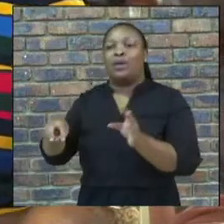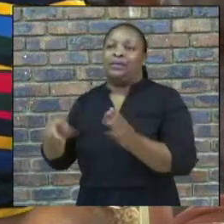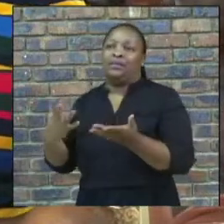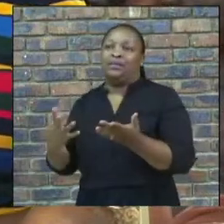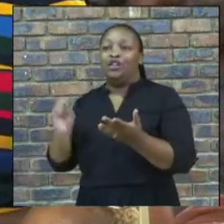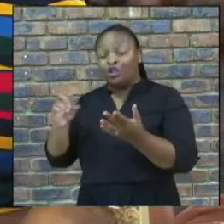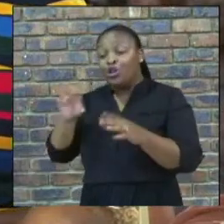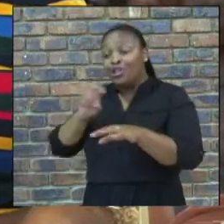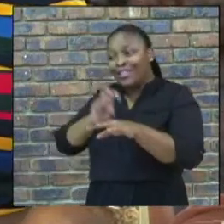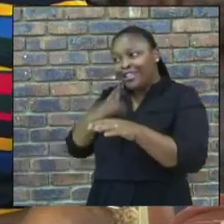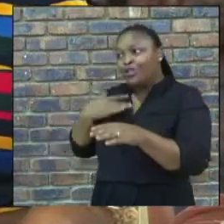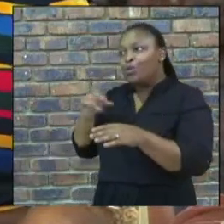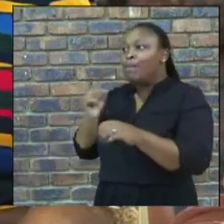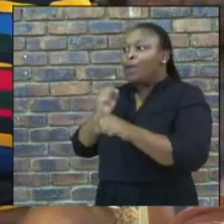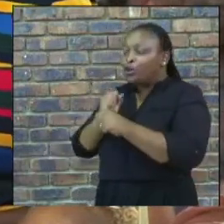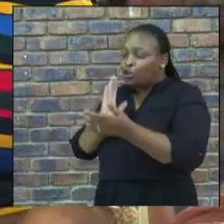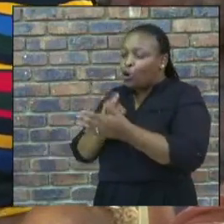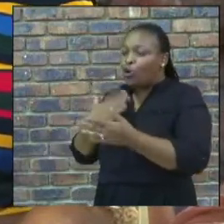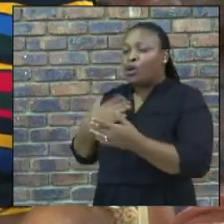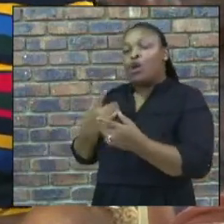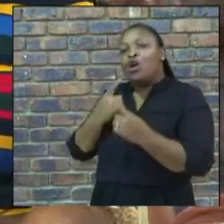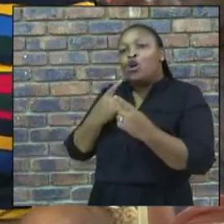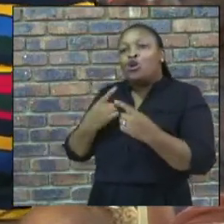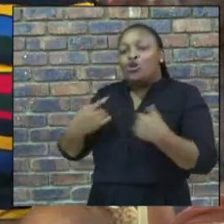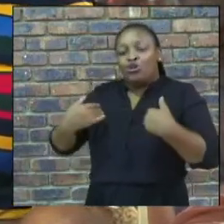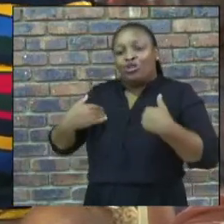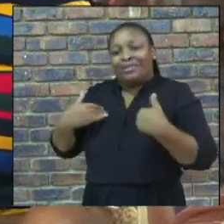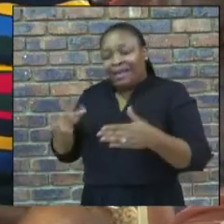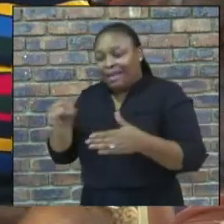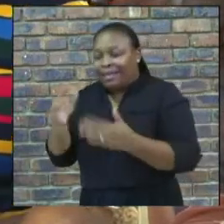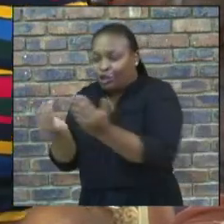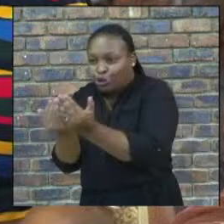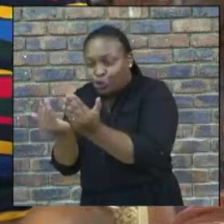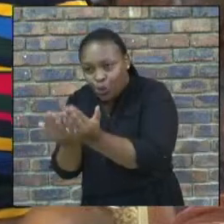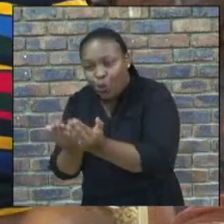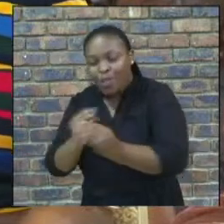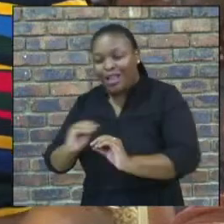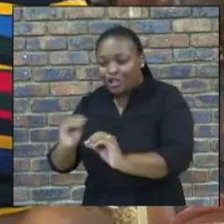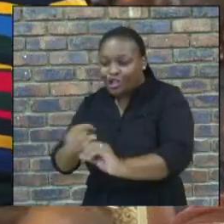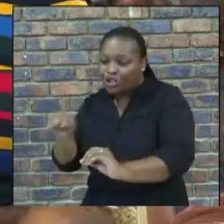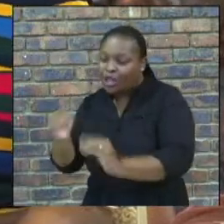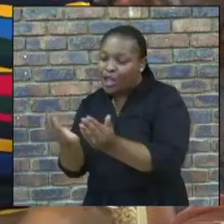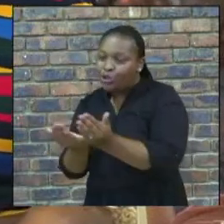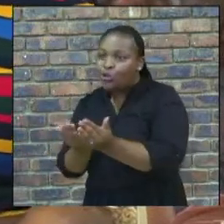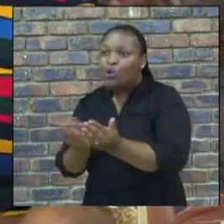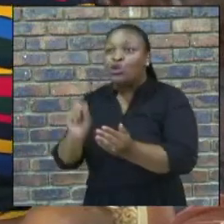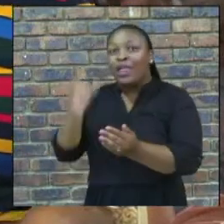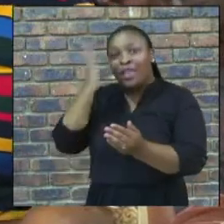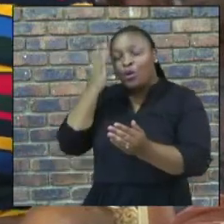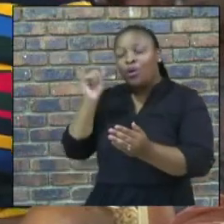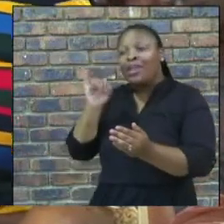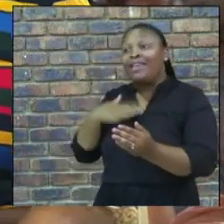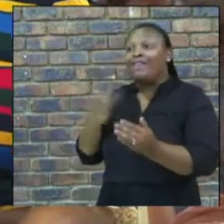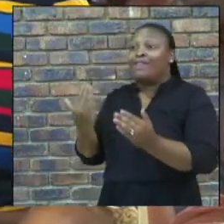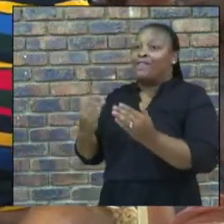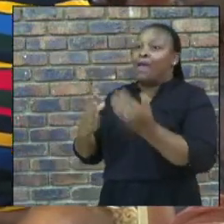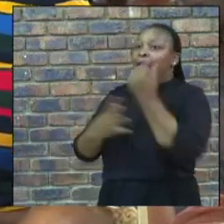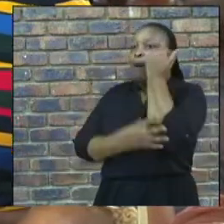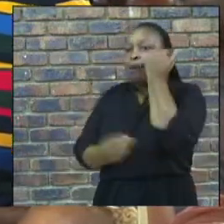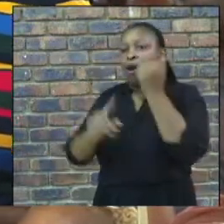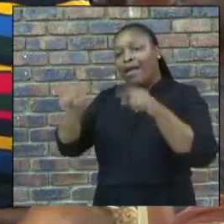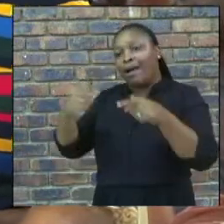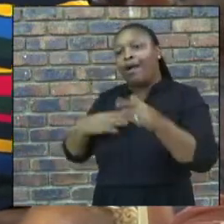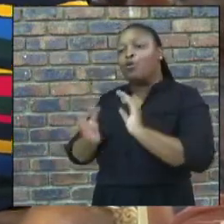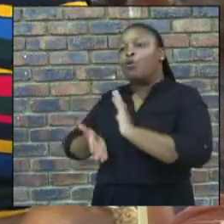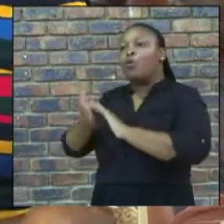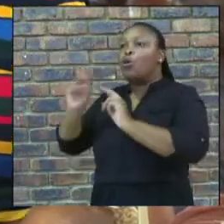what they want and take their position at an early age, so that they don't find themselves, as